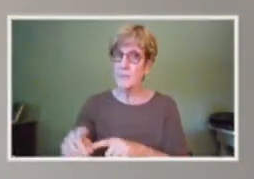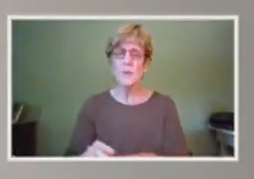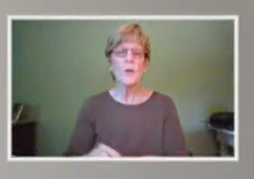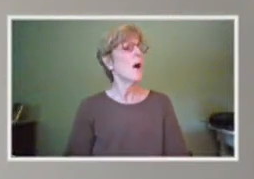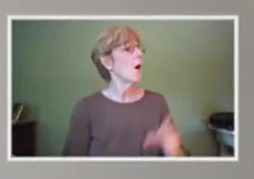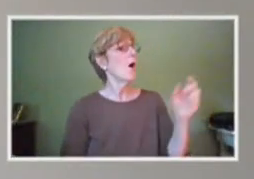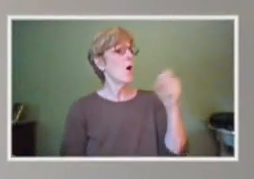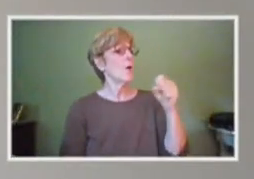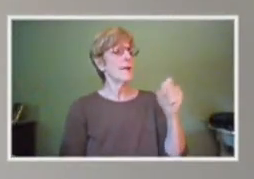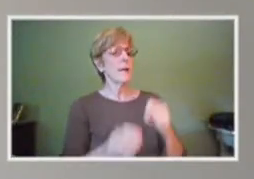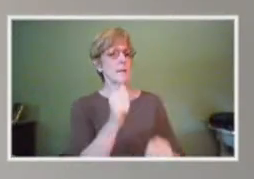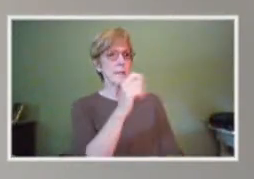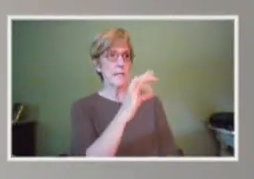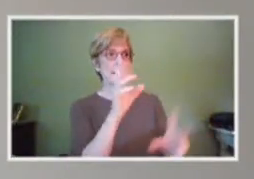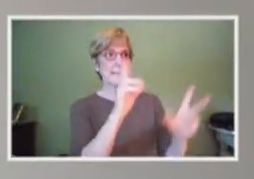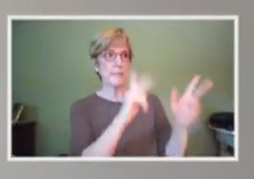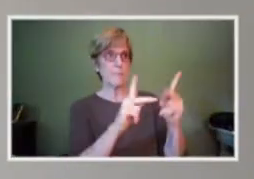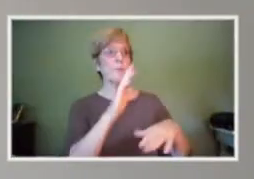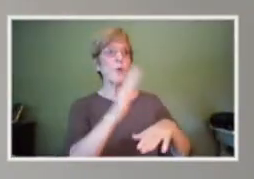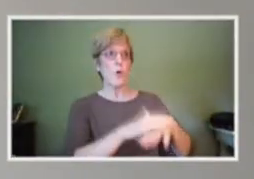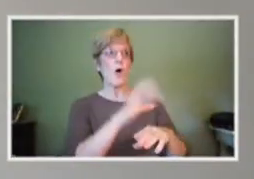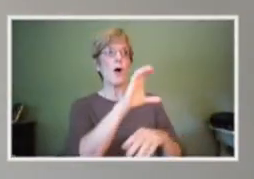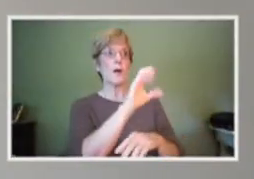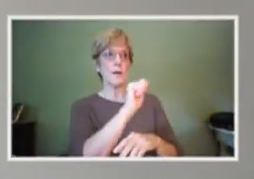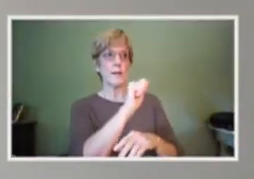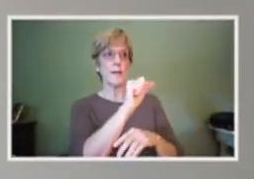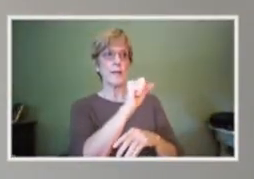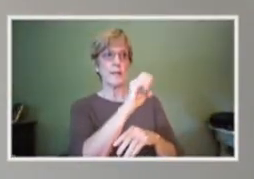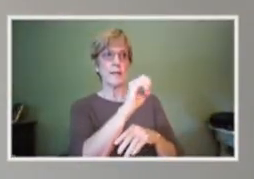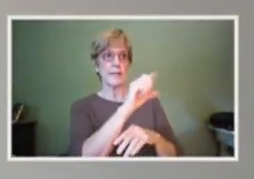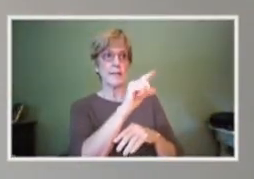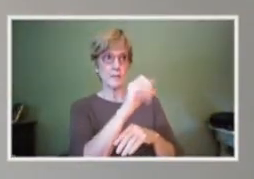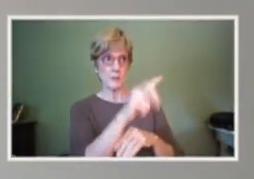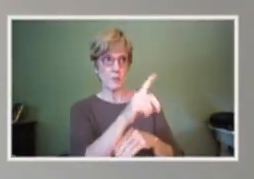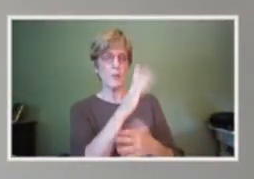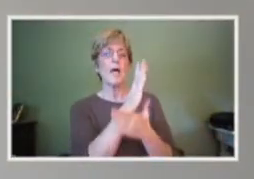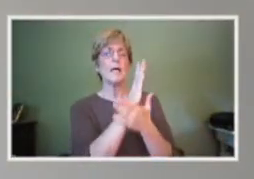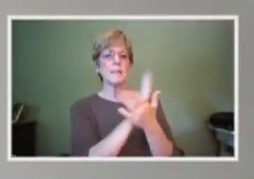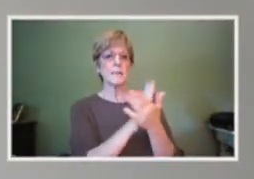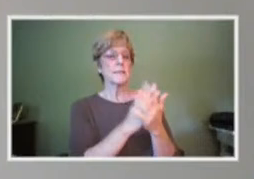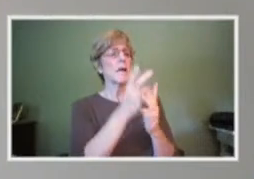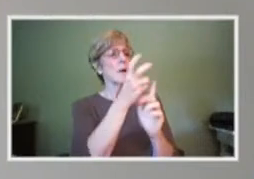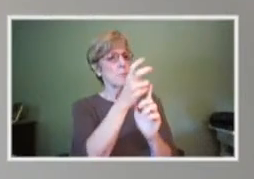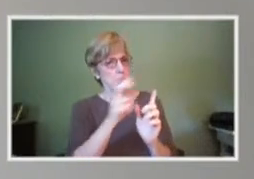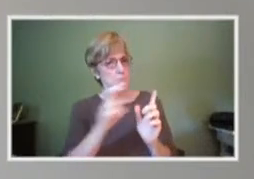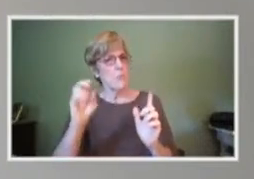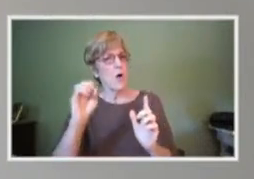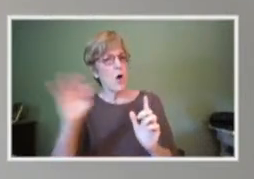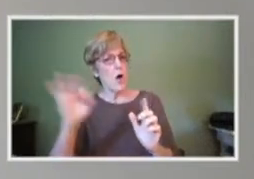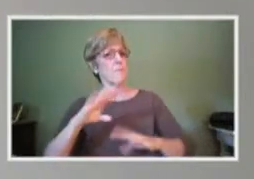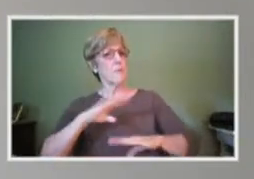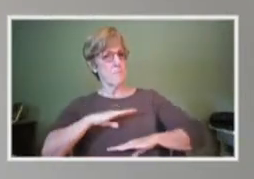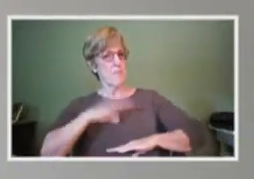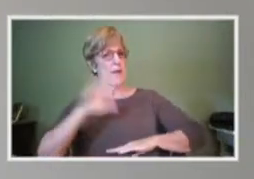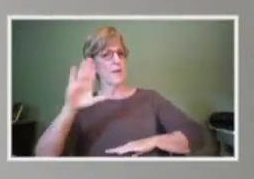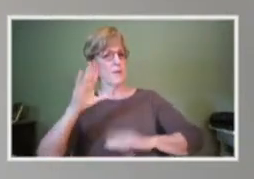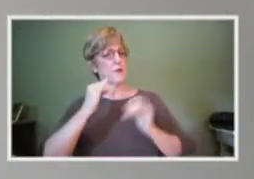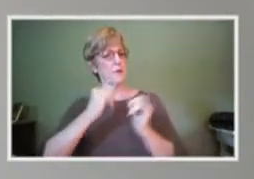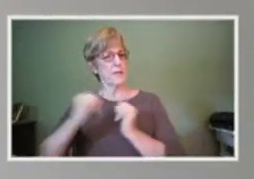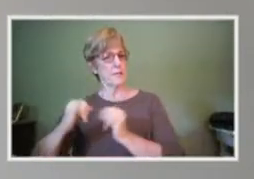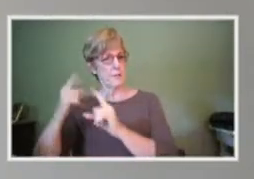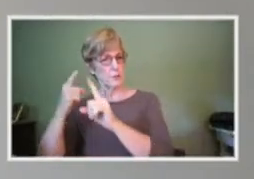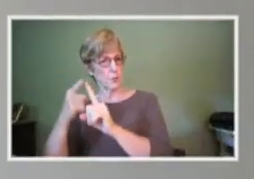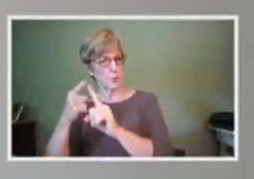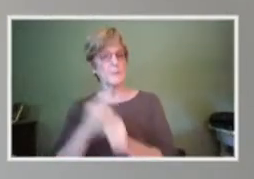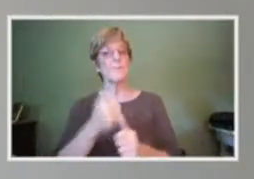19 individuals are currently on the caseload. There are individuals that have tracked off of the caseload because they've met their individual goals. Each